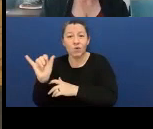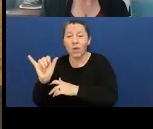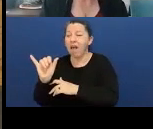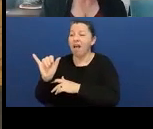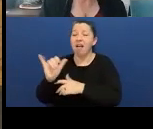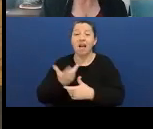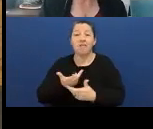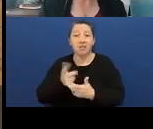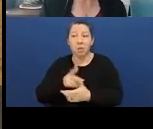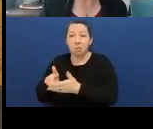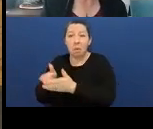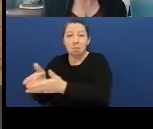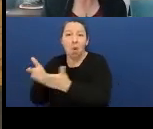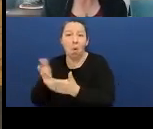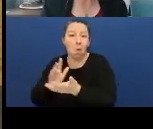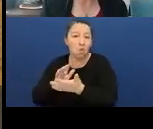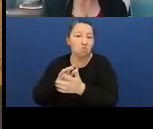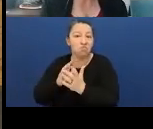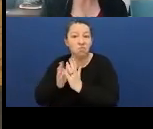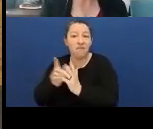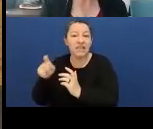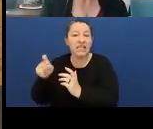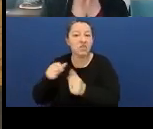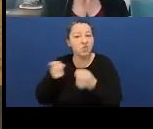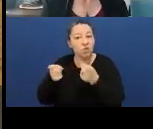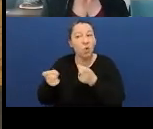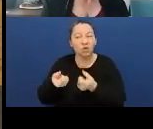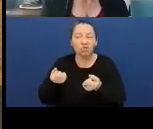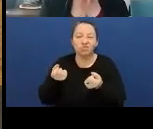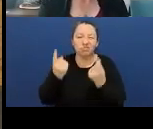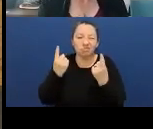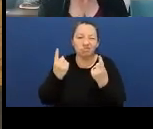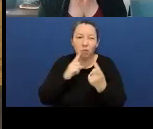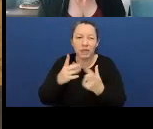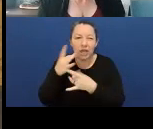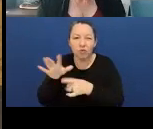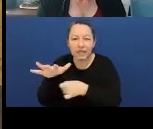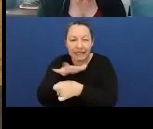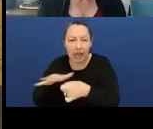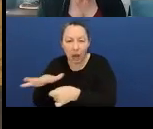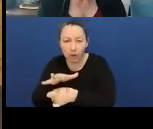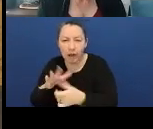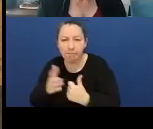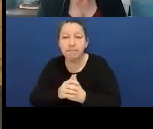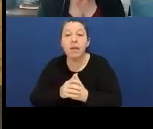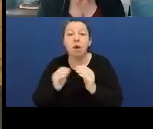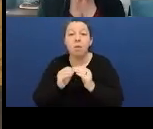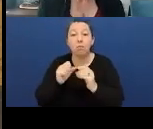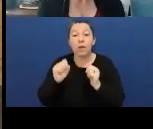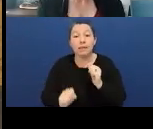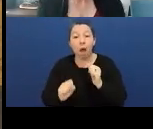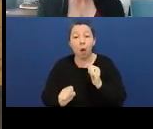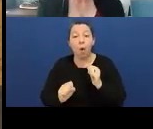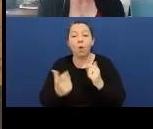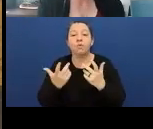control all of the boat traffic, so you can imagine they're interested in this area. And further south of that, you also have